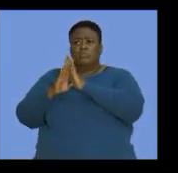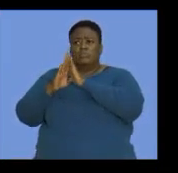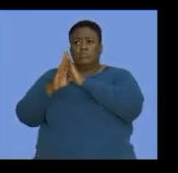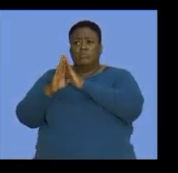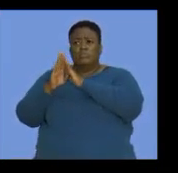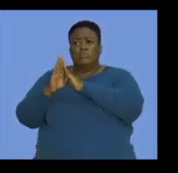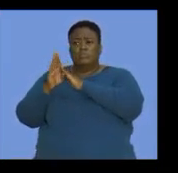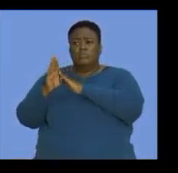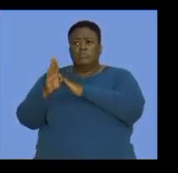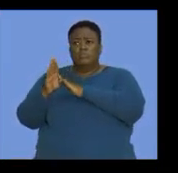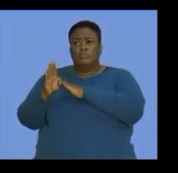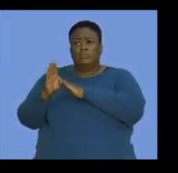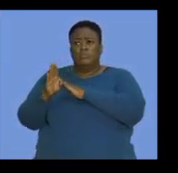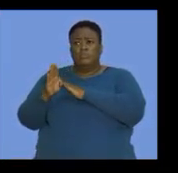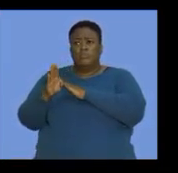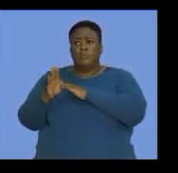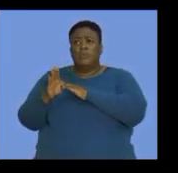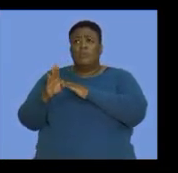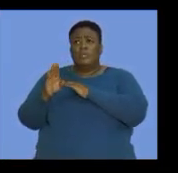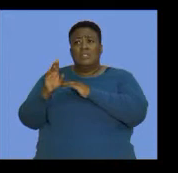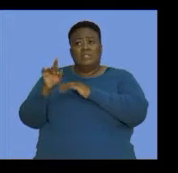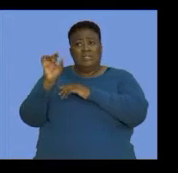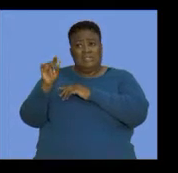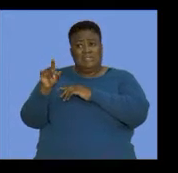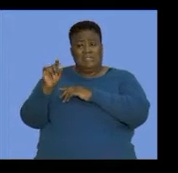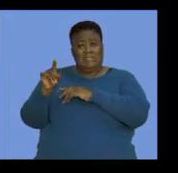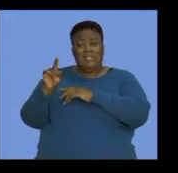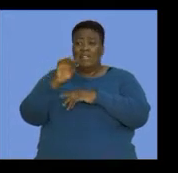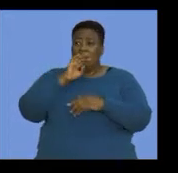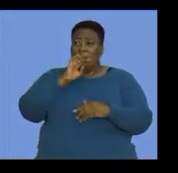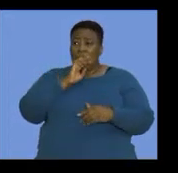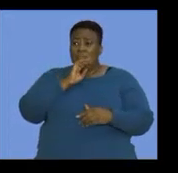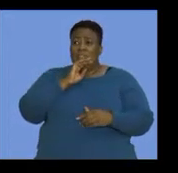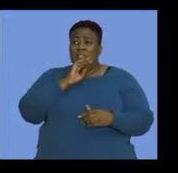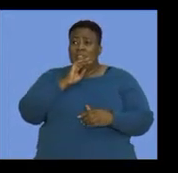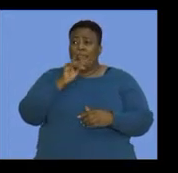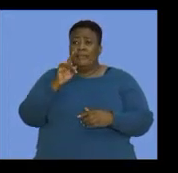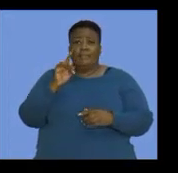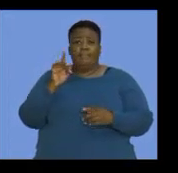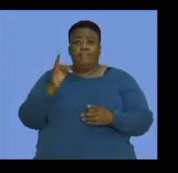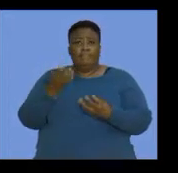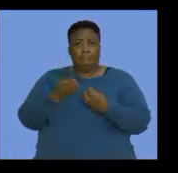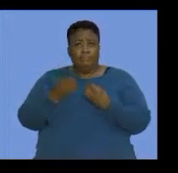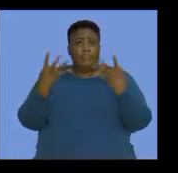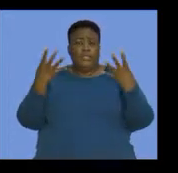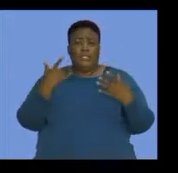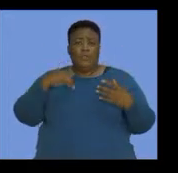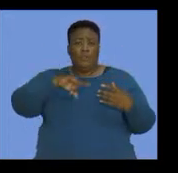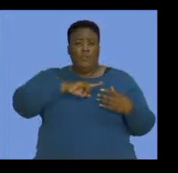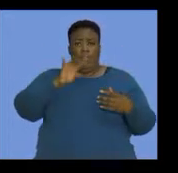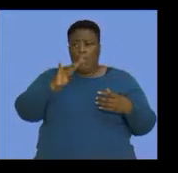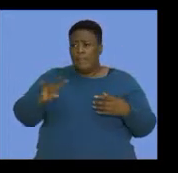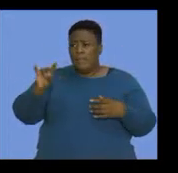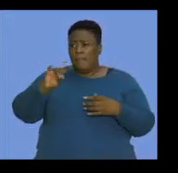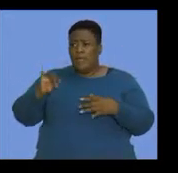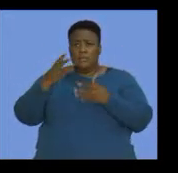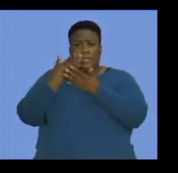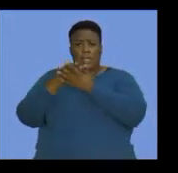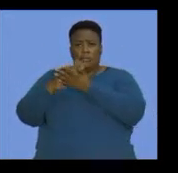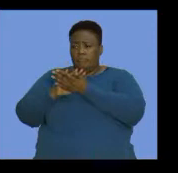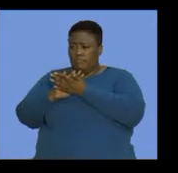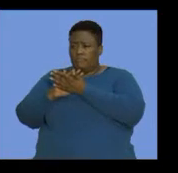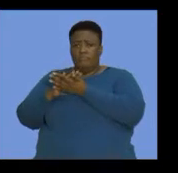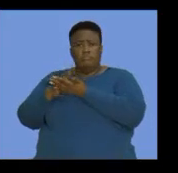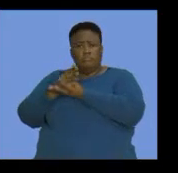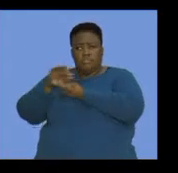it's alarming to consider that, you know, we are possibly facing a possible threat to many of our indigenous animals because of